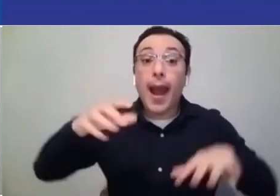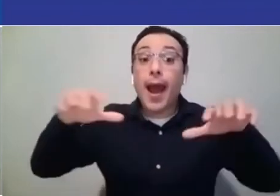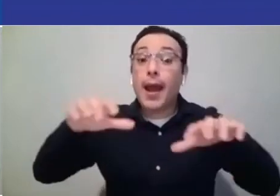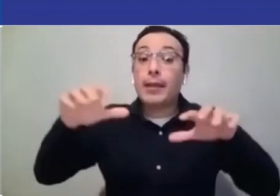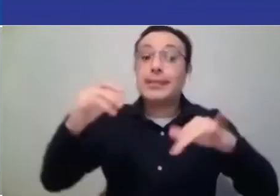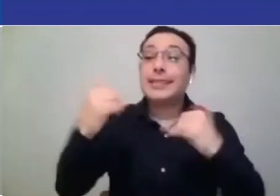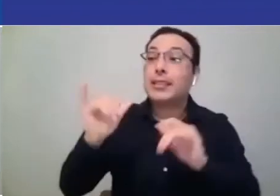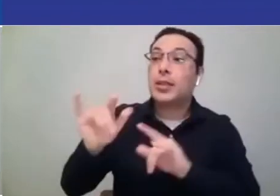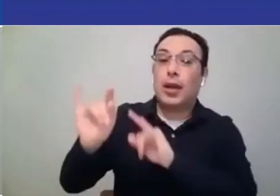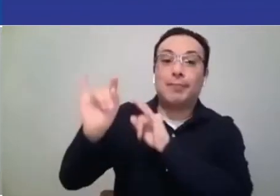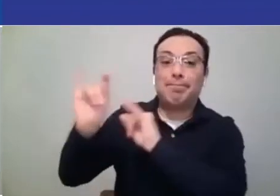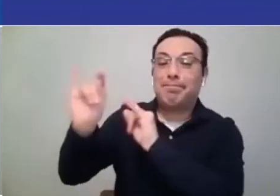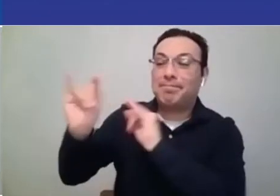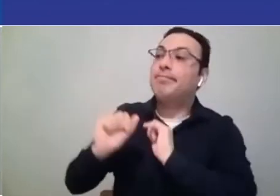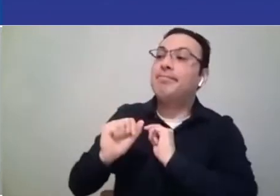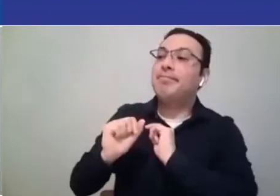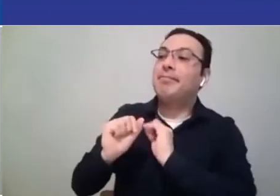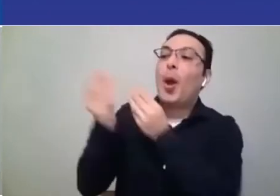saying,